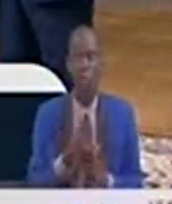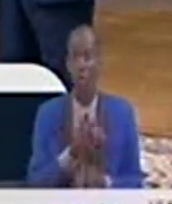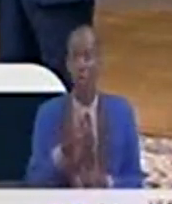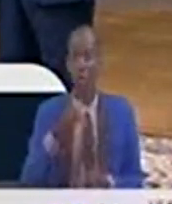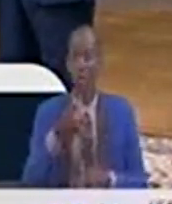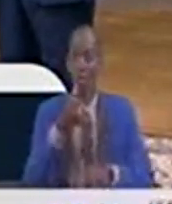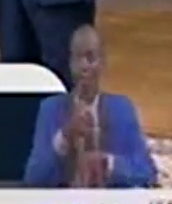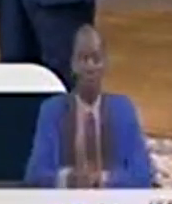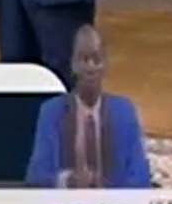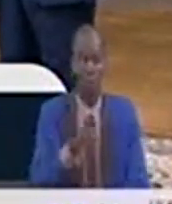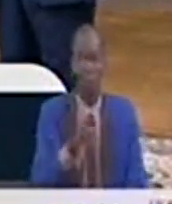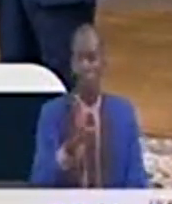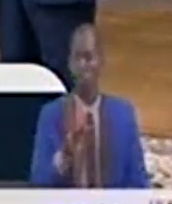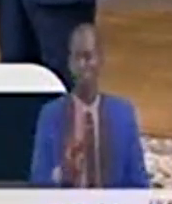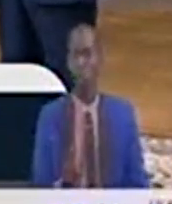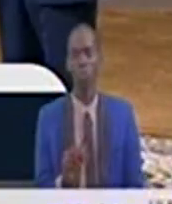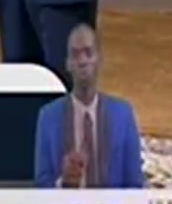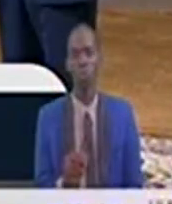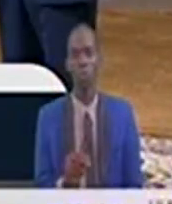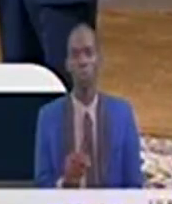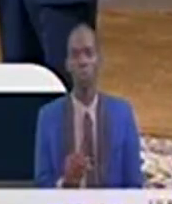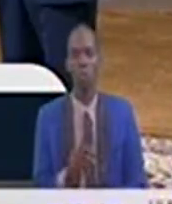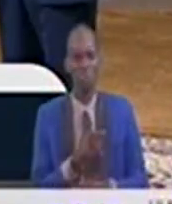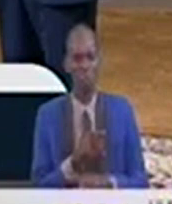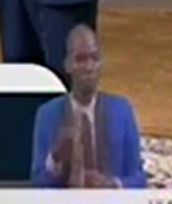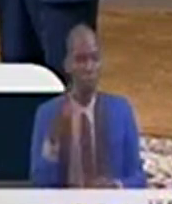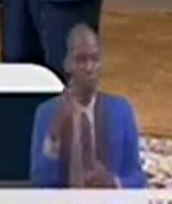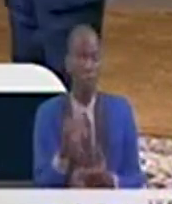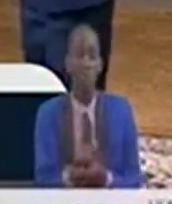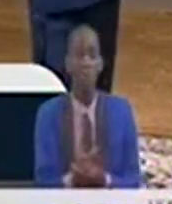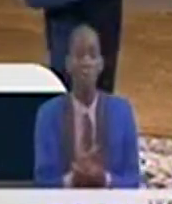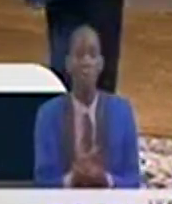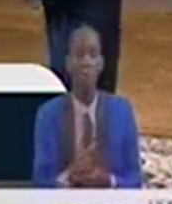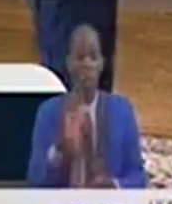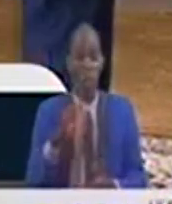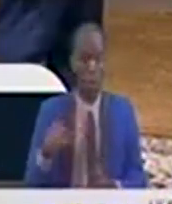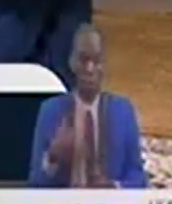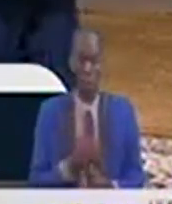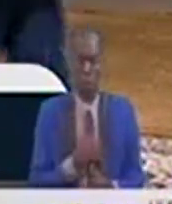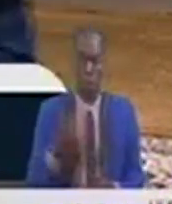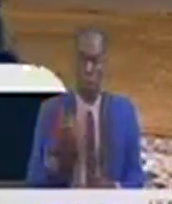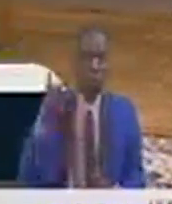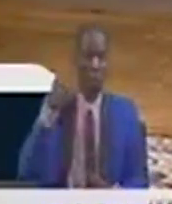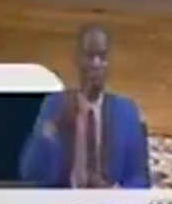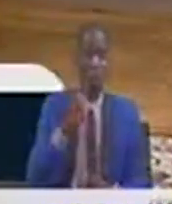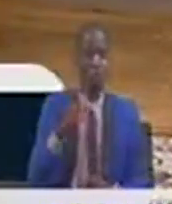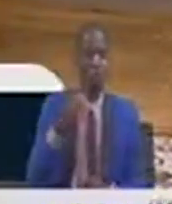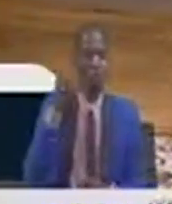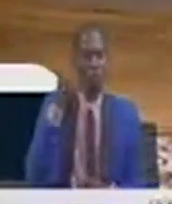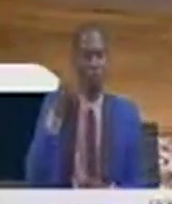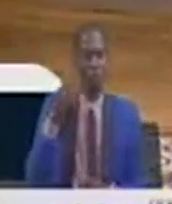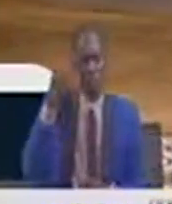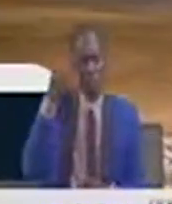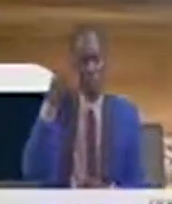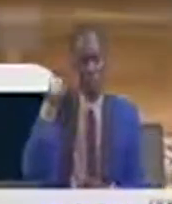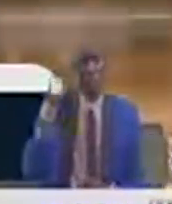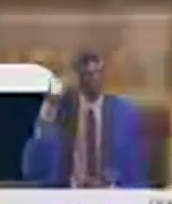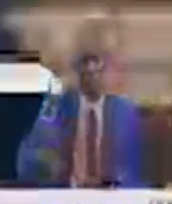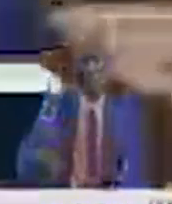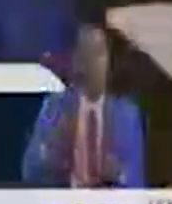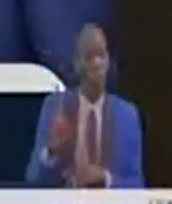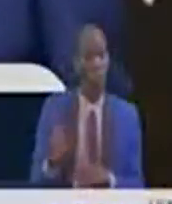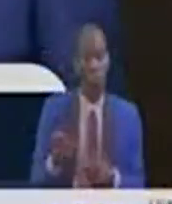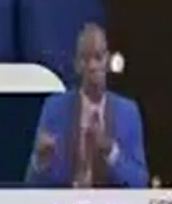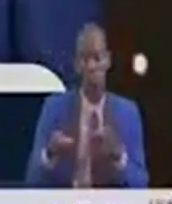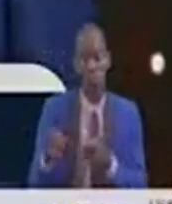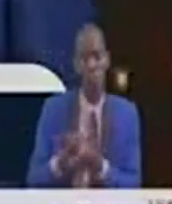even the phones we use, we can control our phone. And if you see that something comes in, and you know